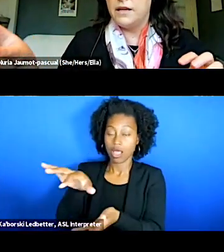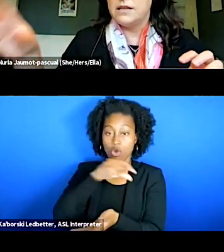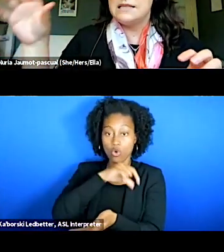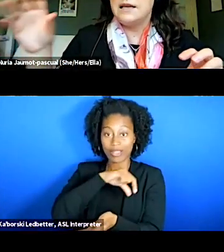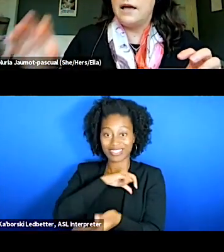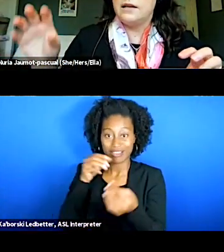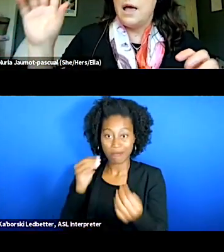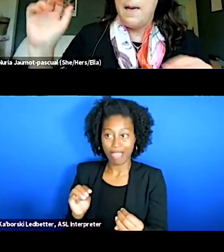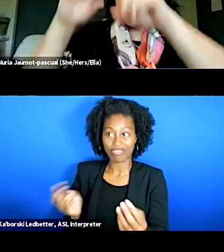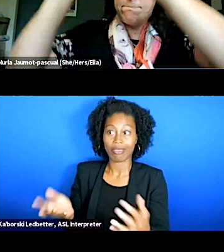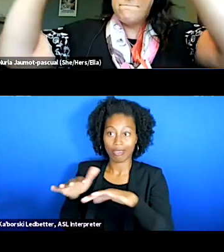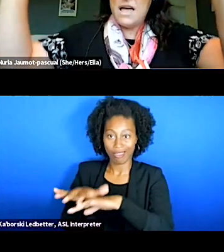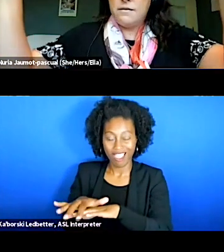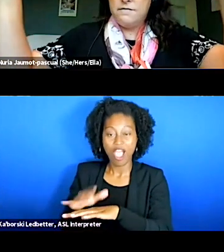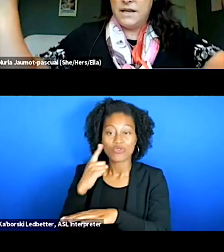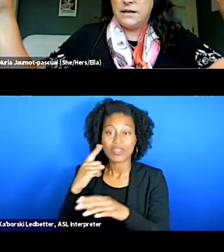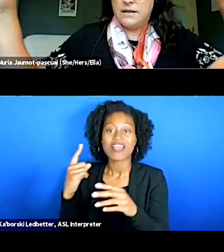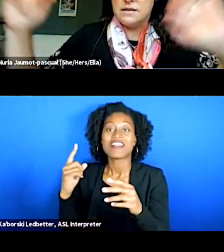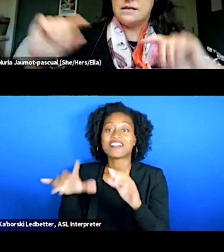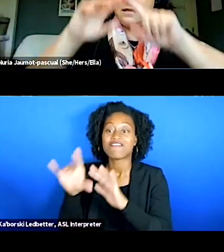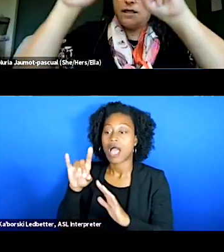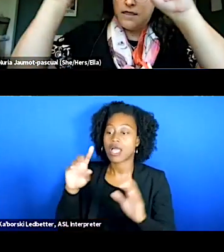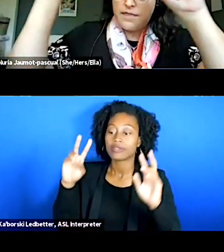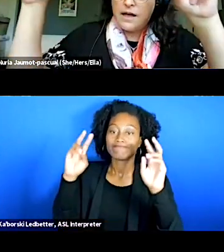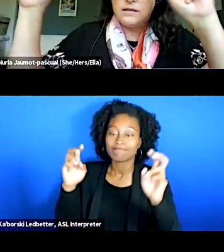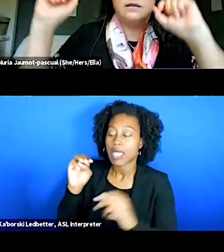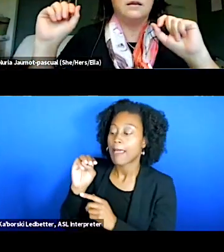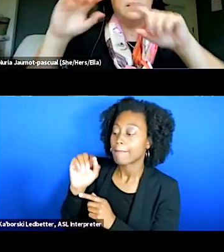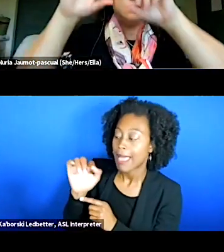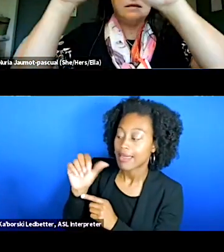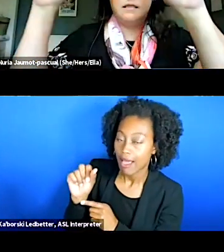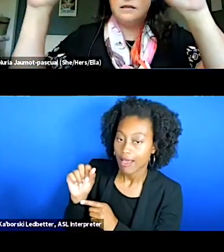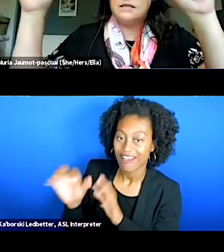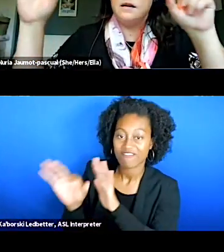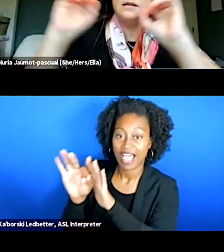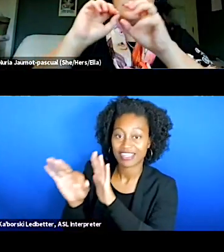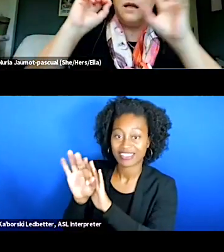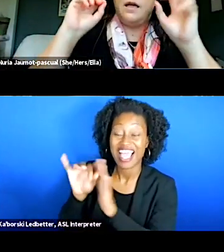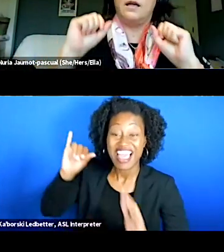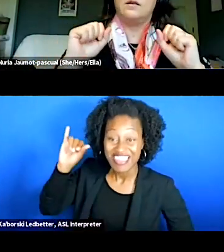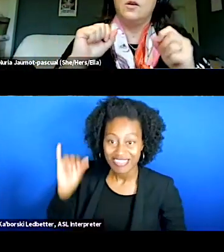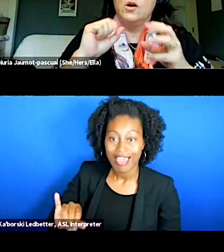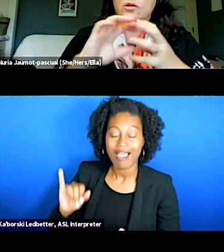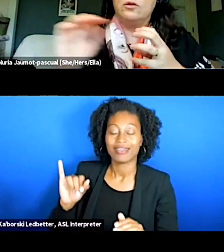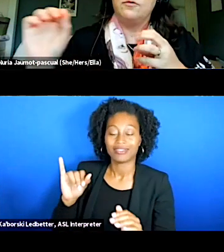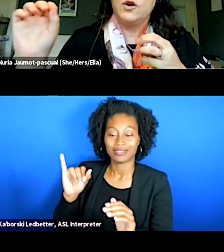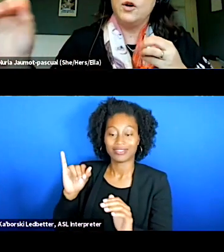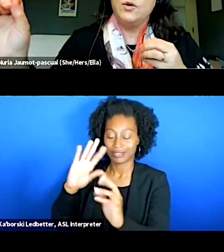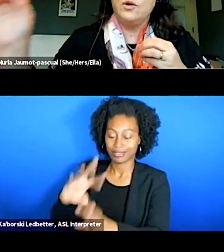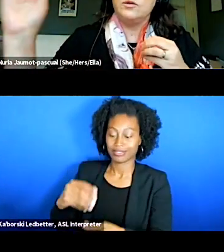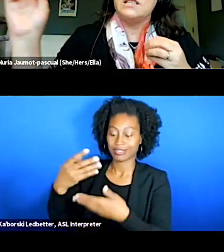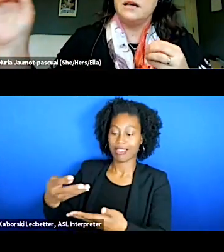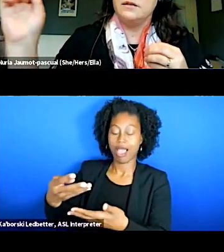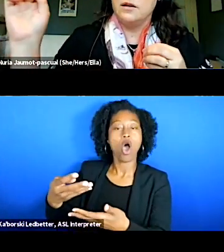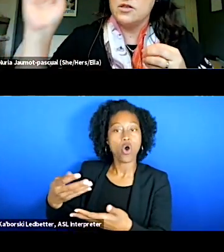the findings to get meta findings that synthesize and look for